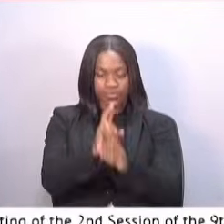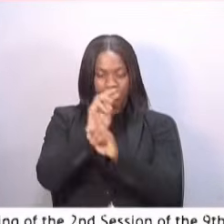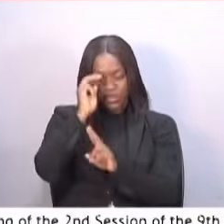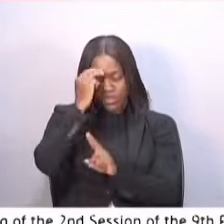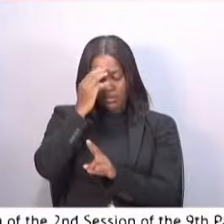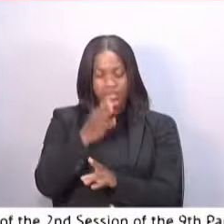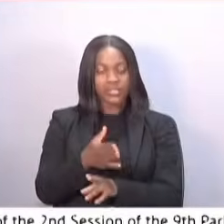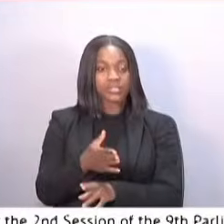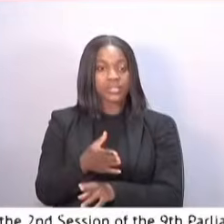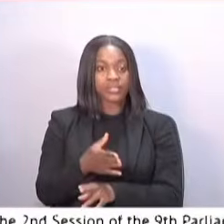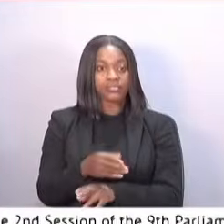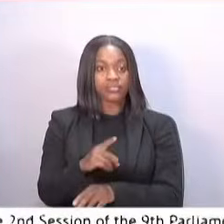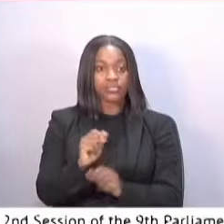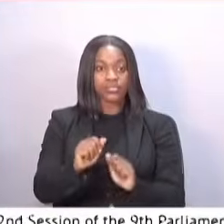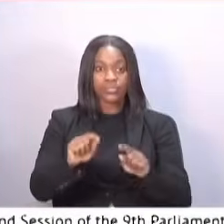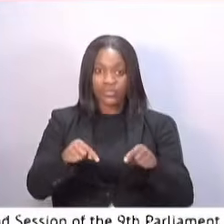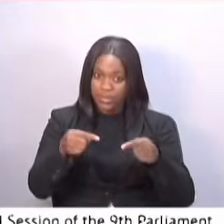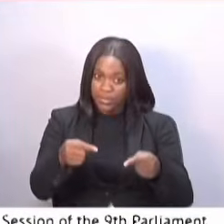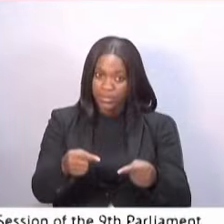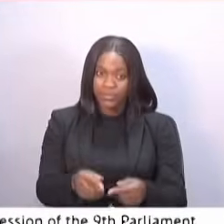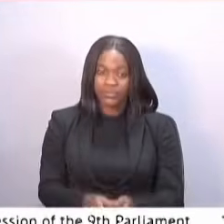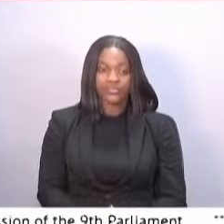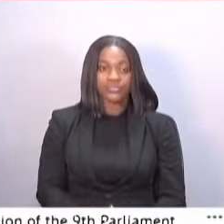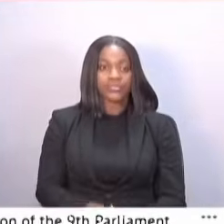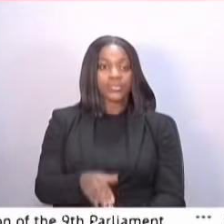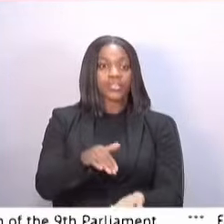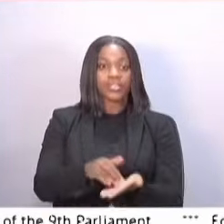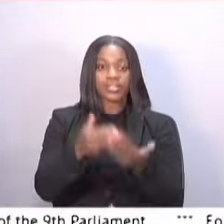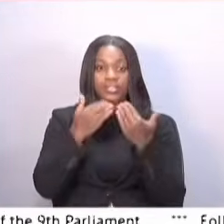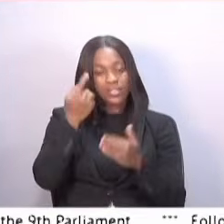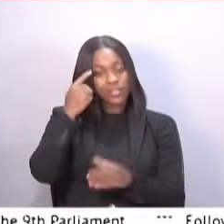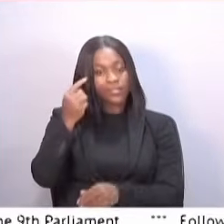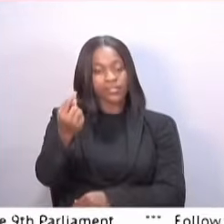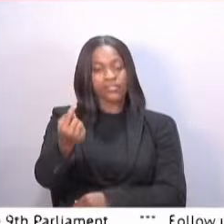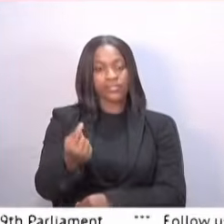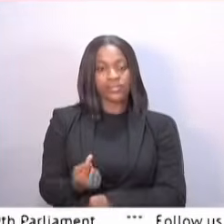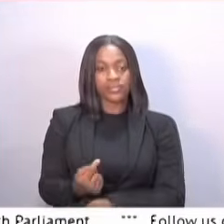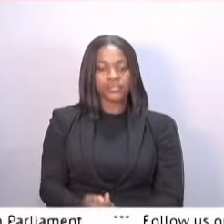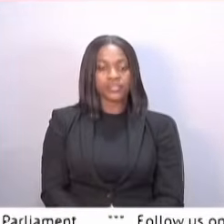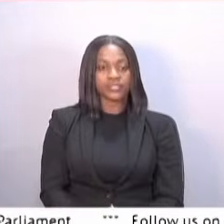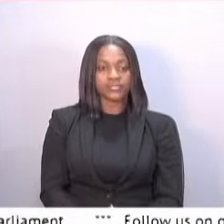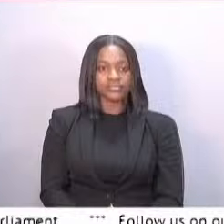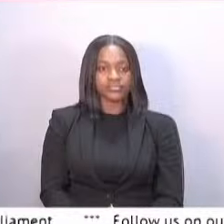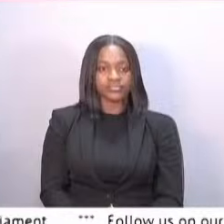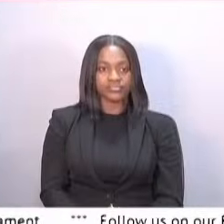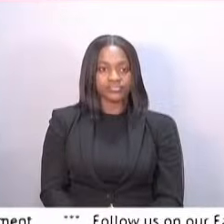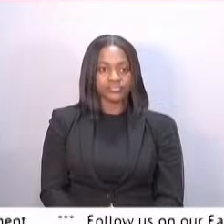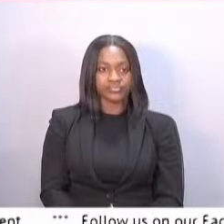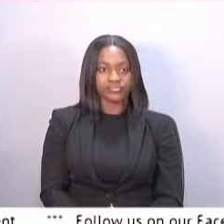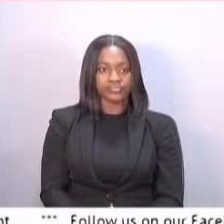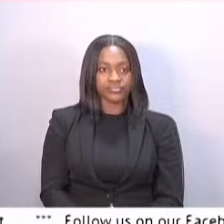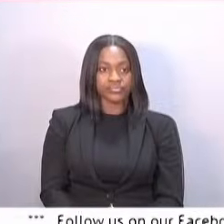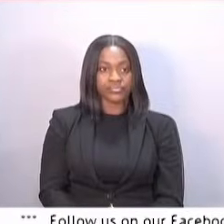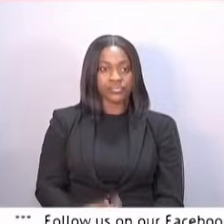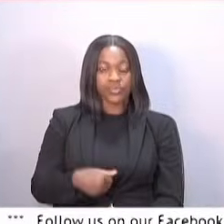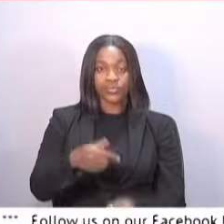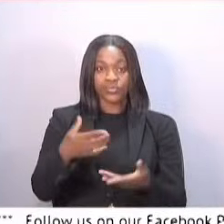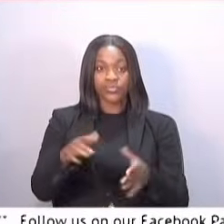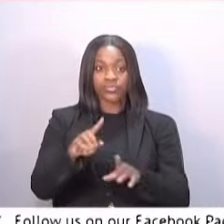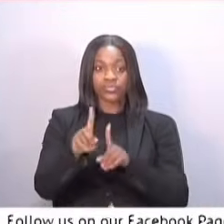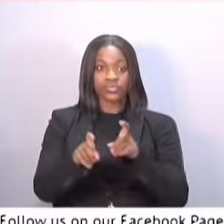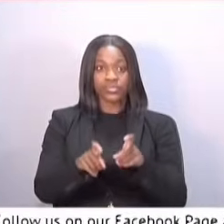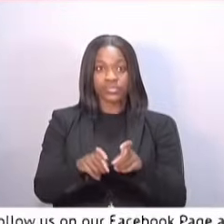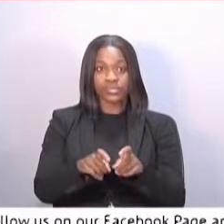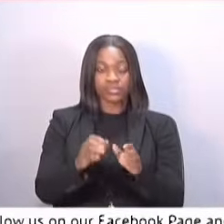Minister, accordingly, you are hereby discharged. Once again, thank you for coming. Honourable members, we have exhausted the